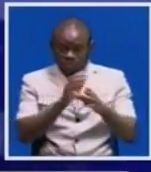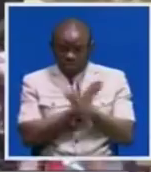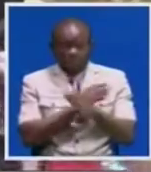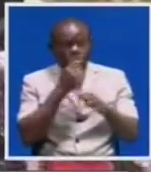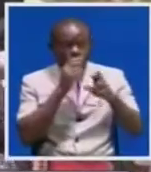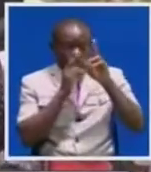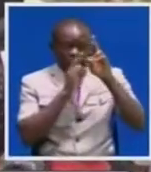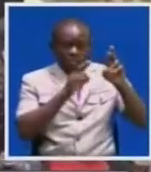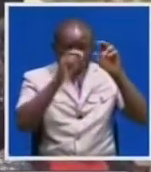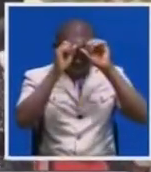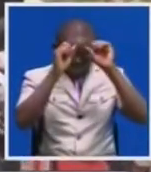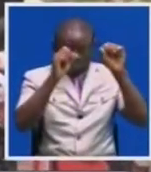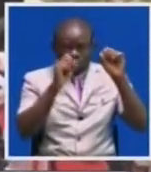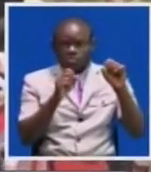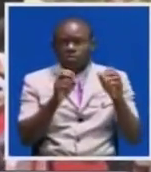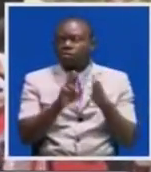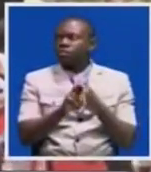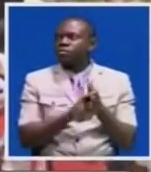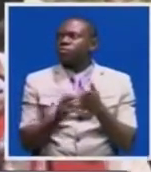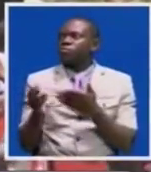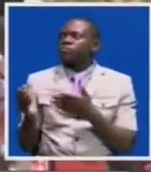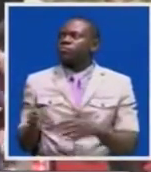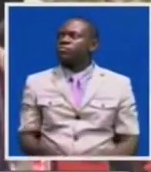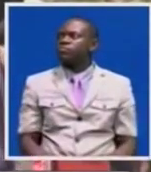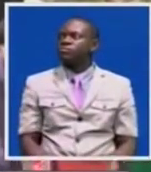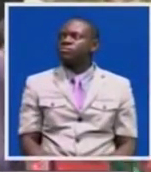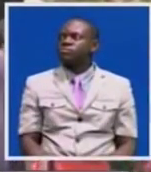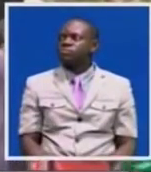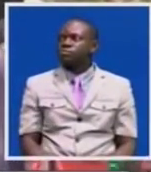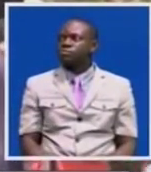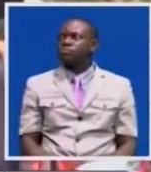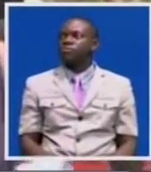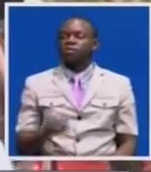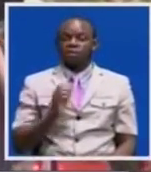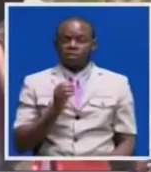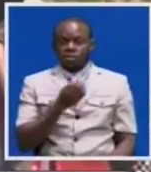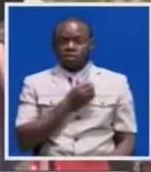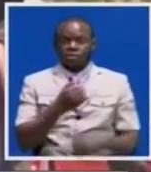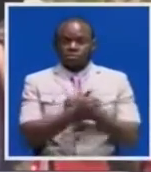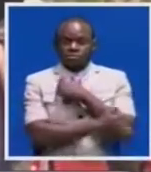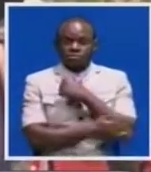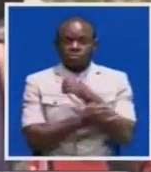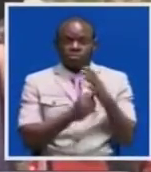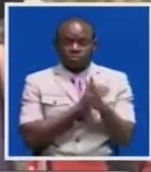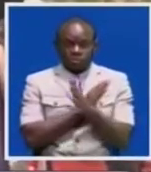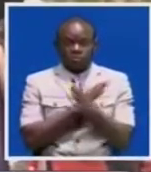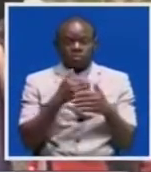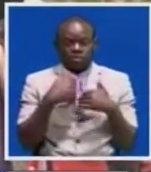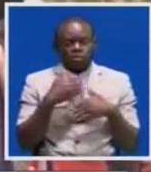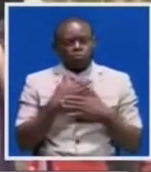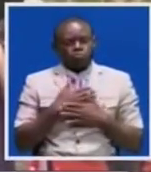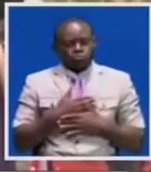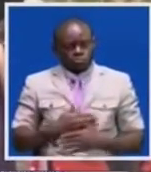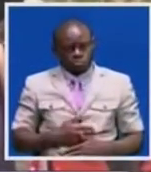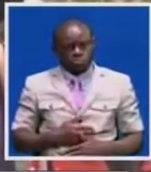reports. It is everyone's responsibility to keep the freedom of our country, which was earned through sacrifices